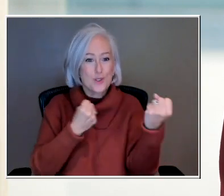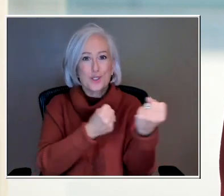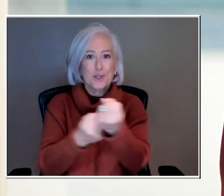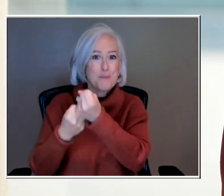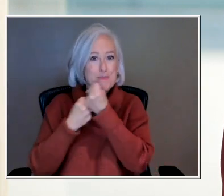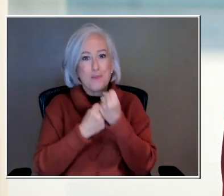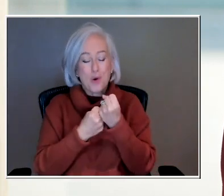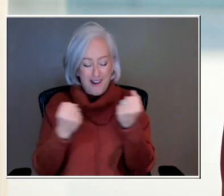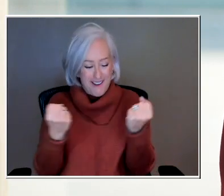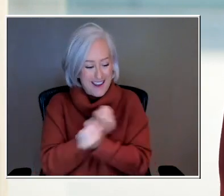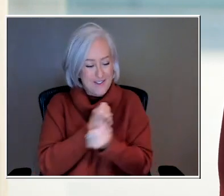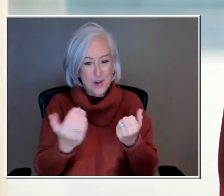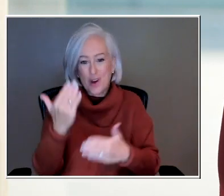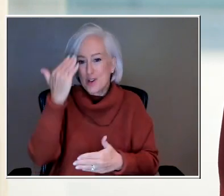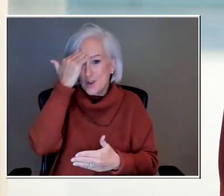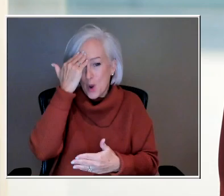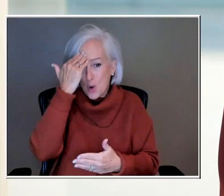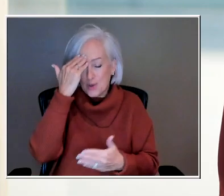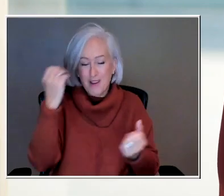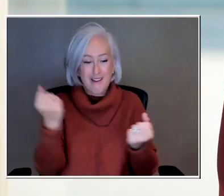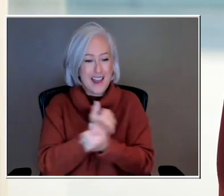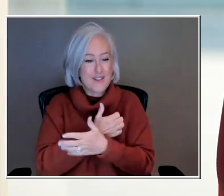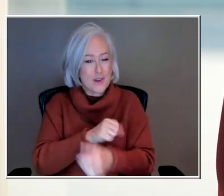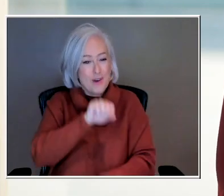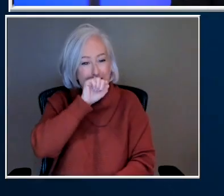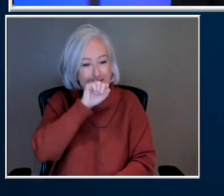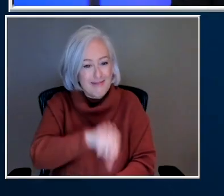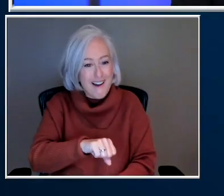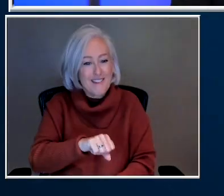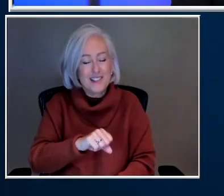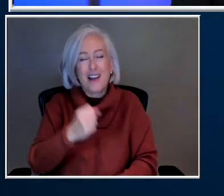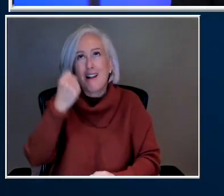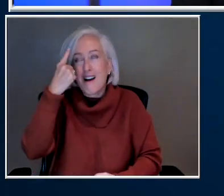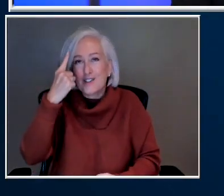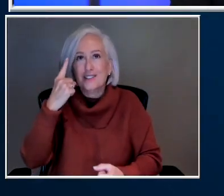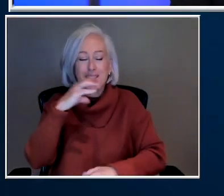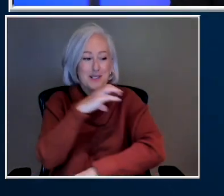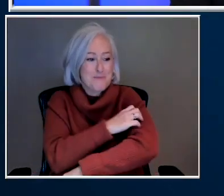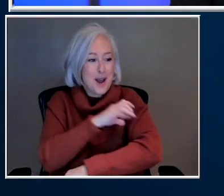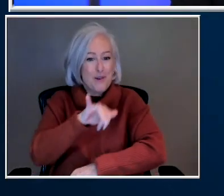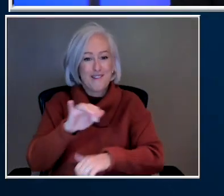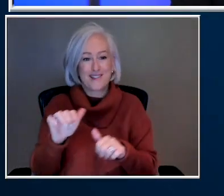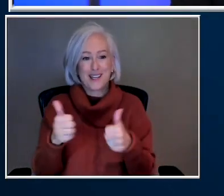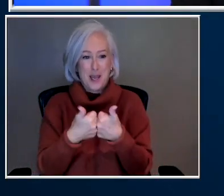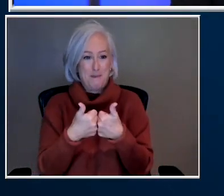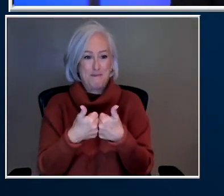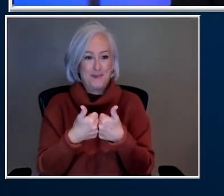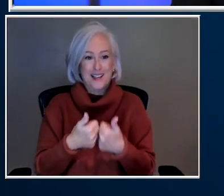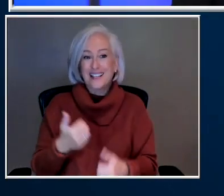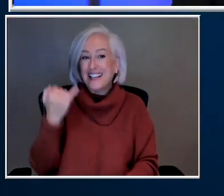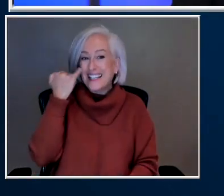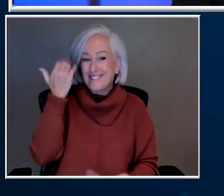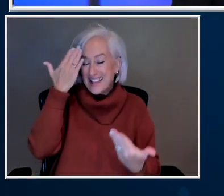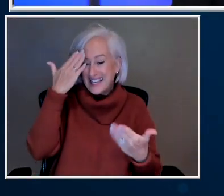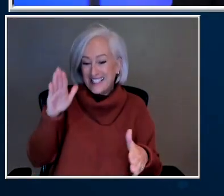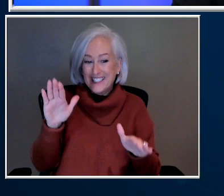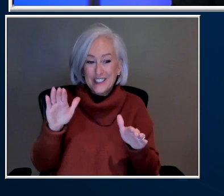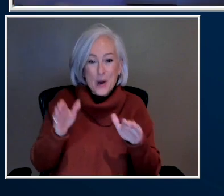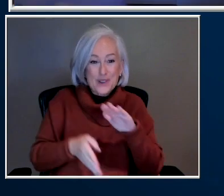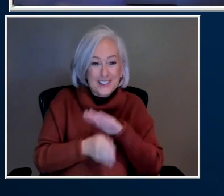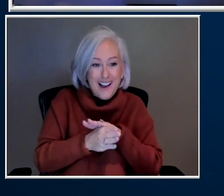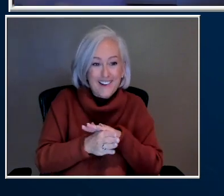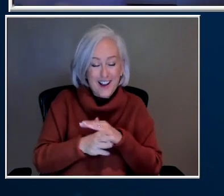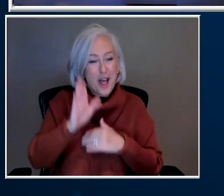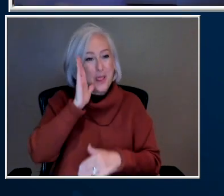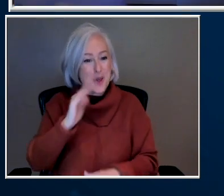everyone understands the power and beauty of the game we play. Yeah, if they didn't know it, they don't know it, they're going to know it. So I want to get our takeaways today. Chris